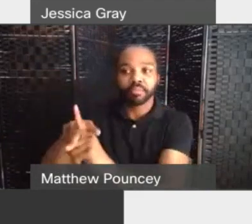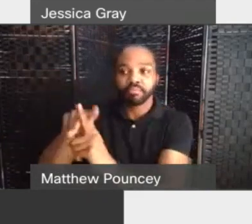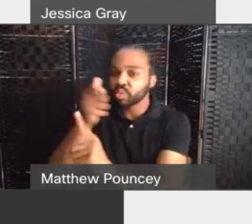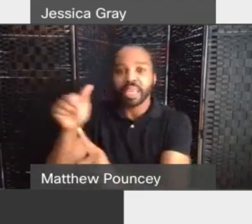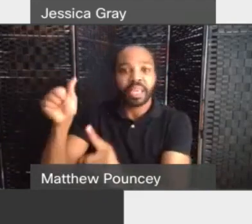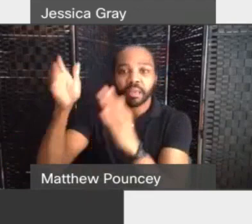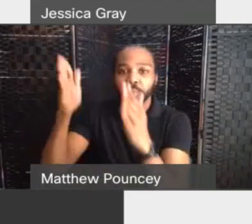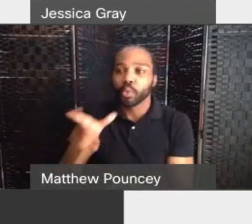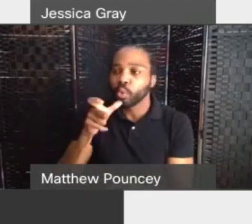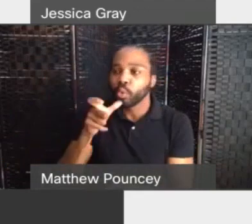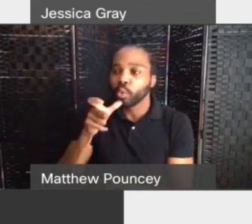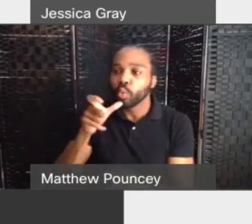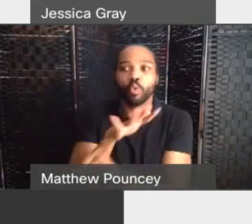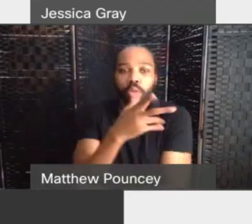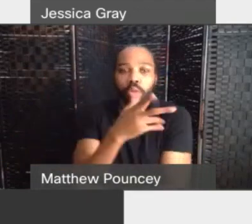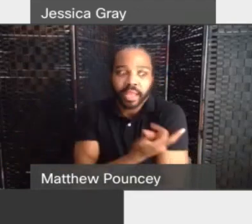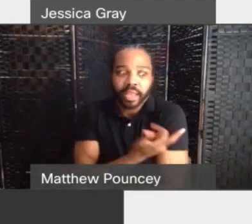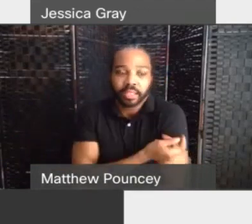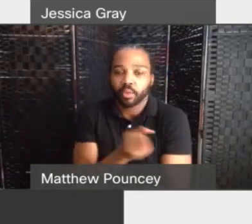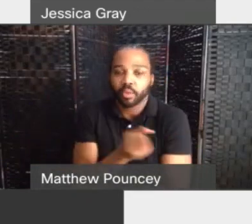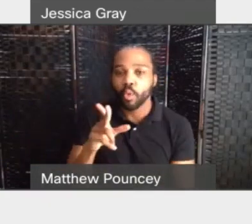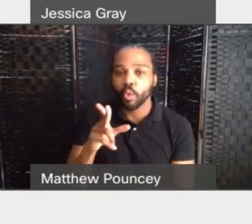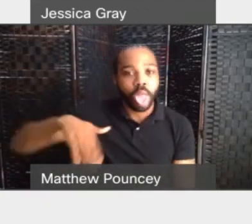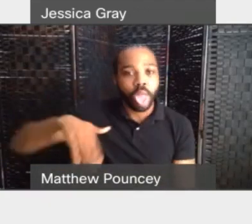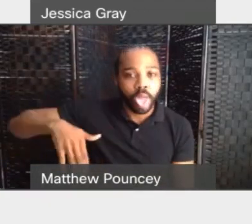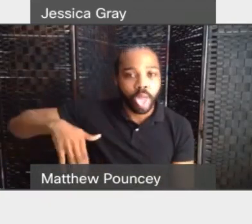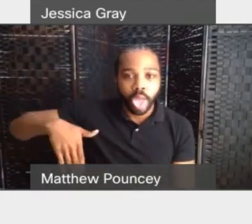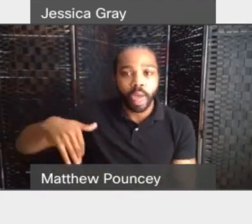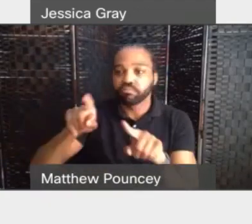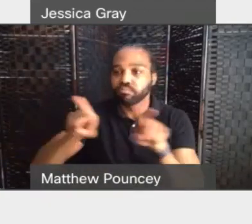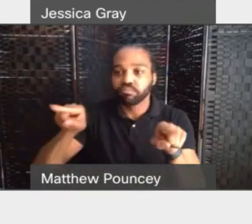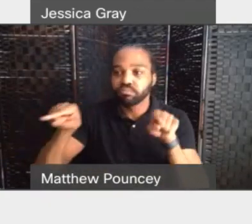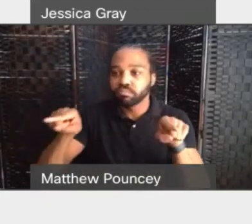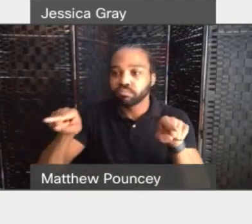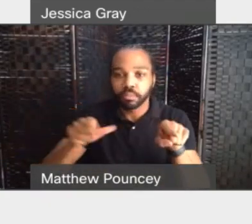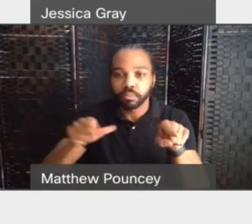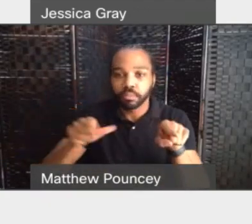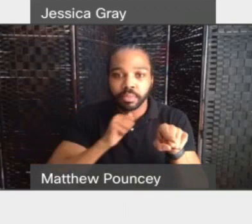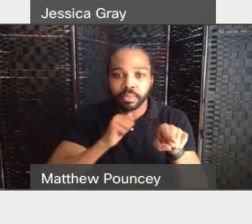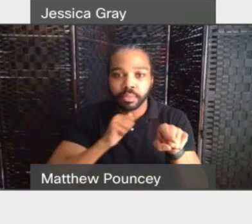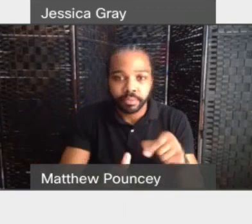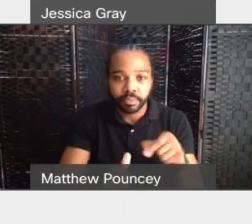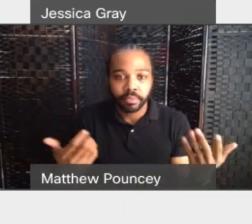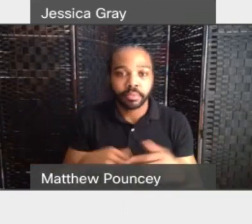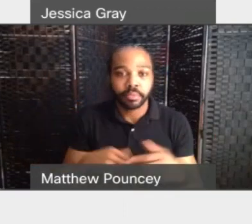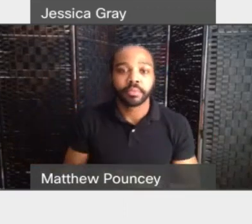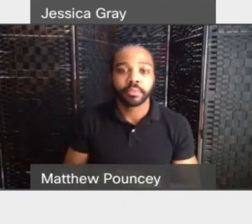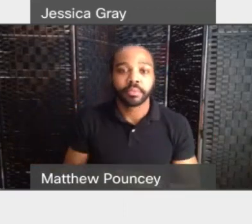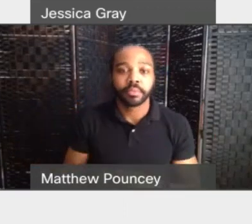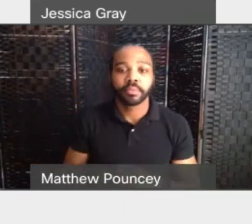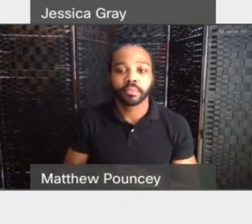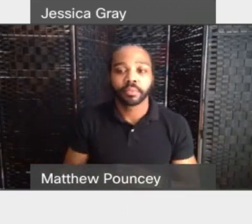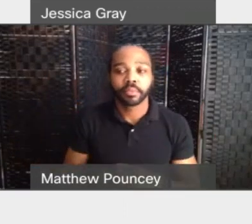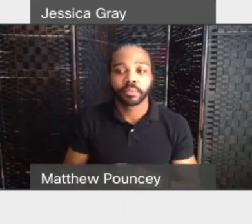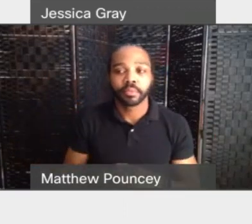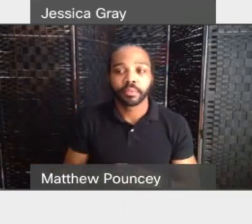fully vaccinated or not. There is no difference between the two at this time. And that guidance document